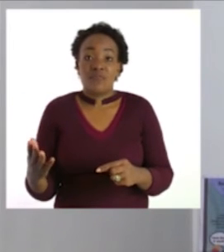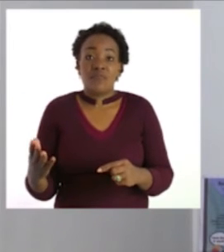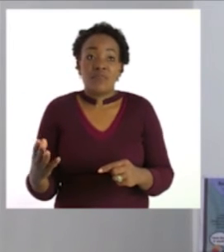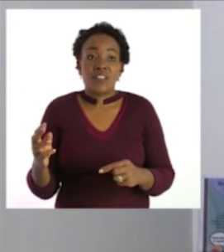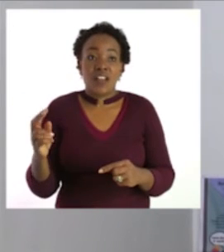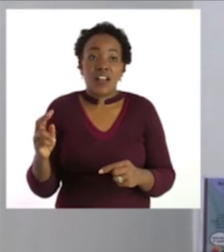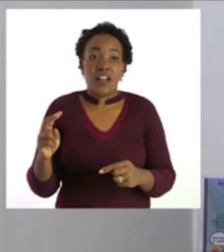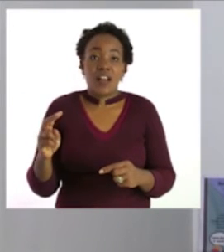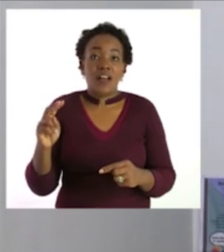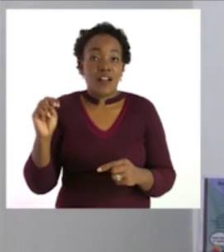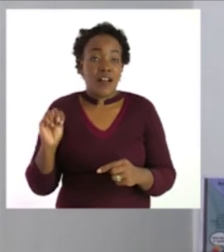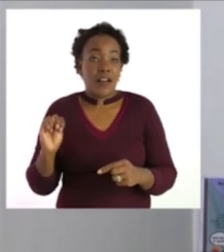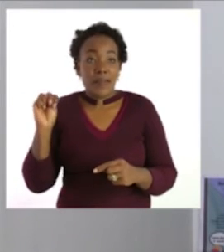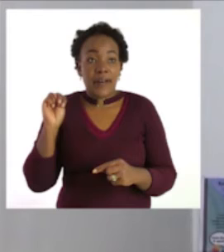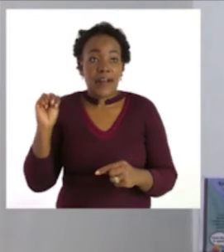nouns.